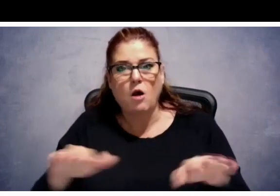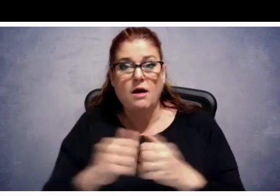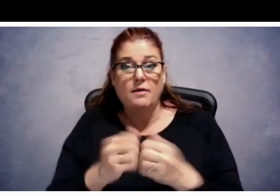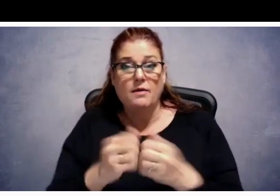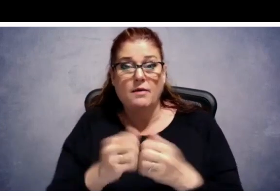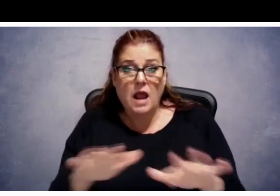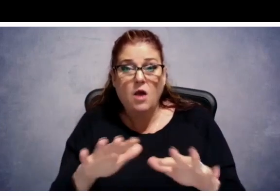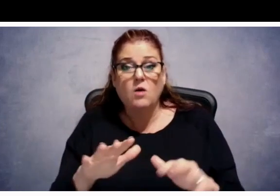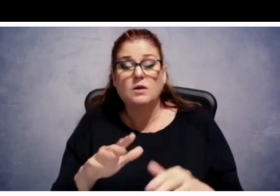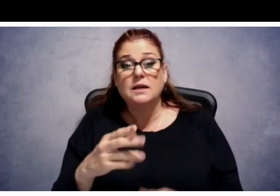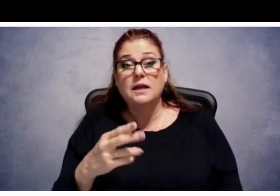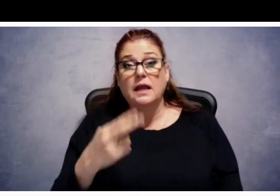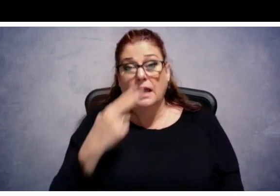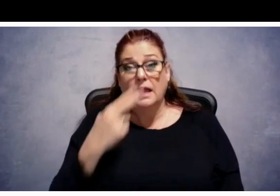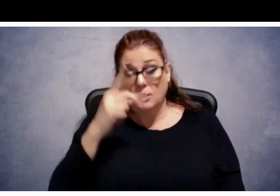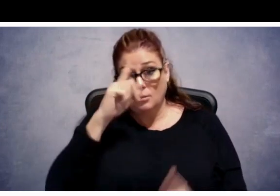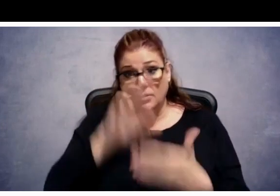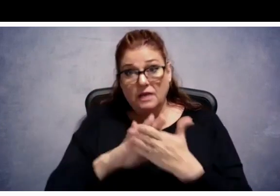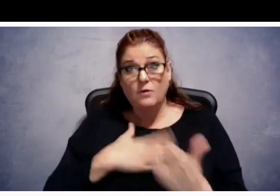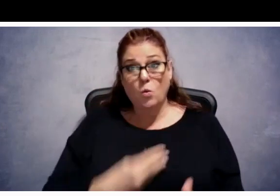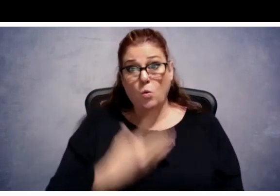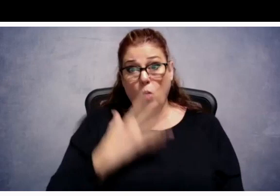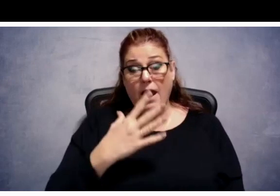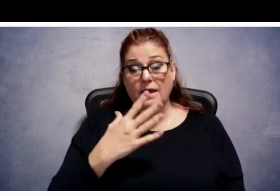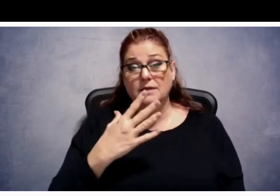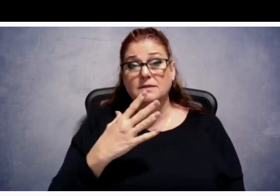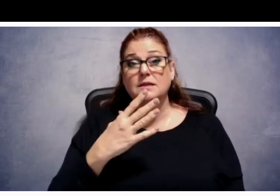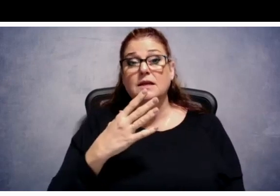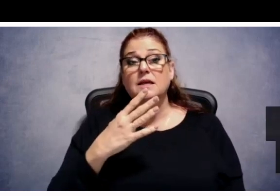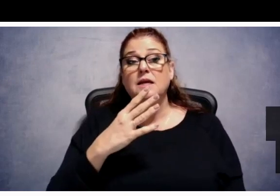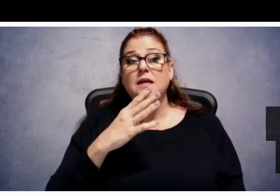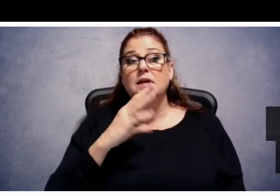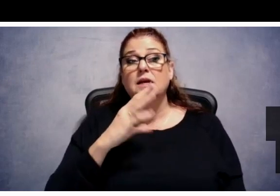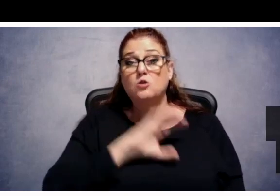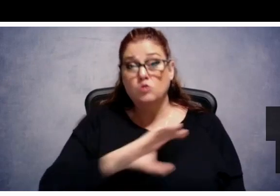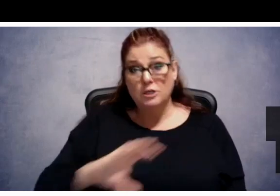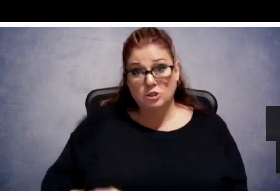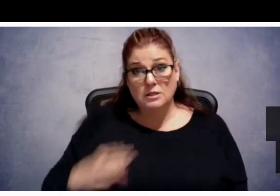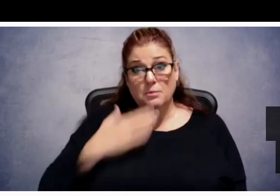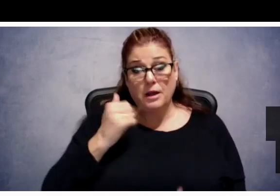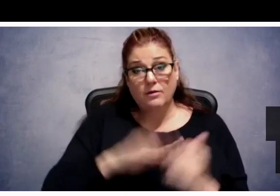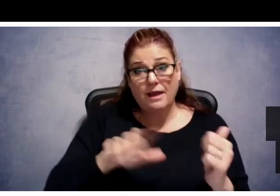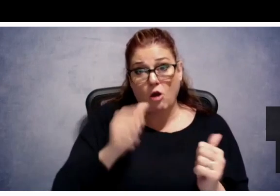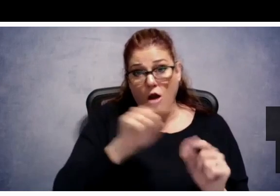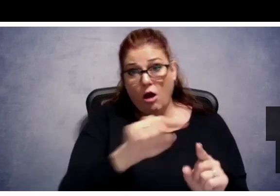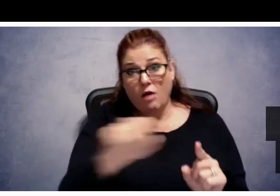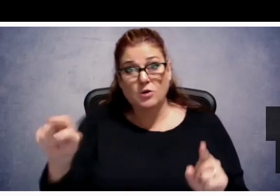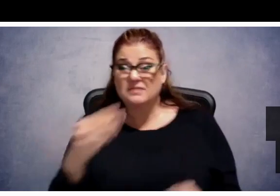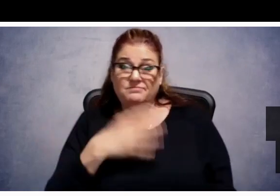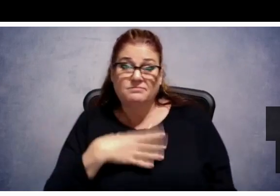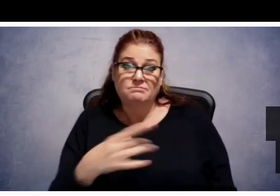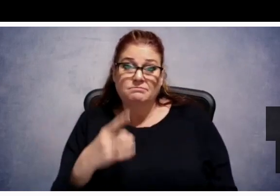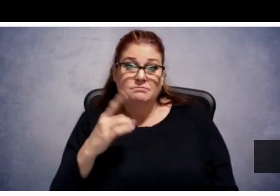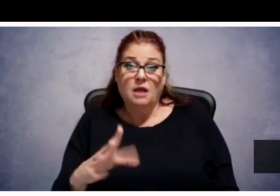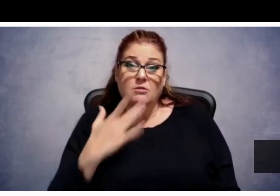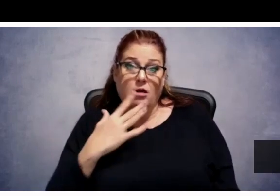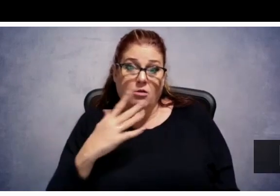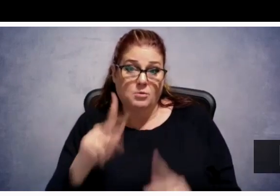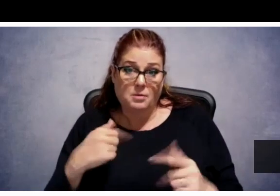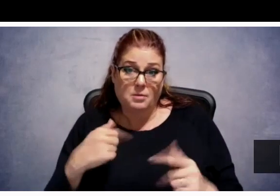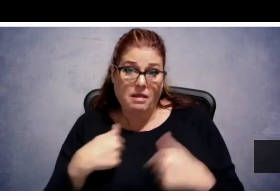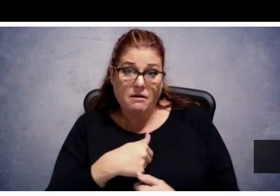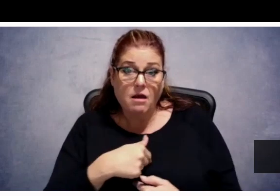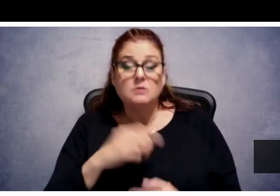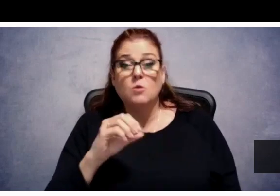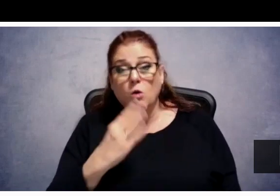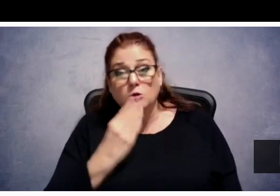believes white Christians are better than everyone else. So he doesn't care much for colored folks like us or